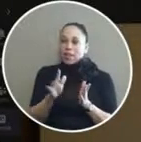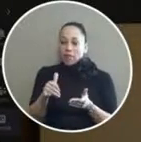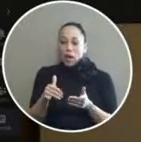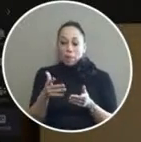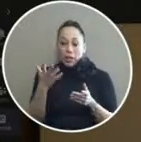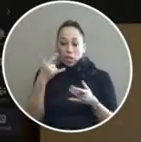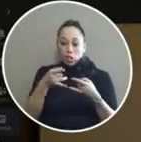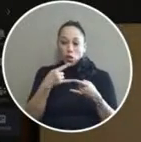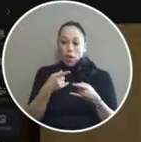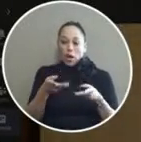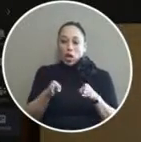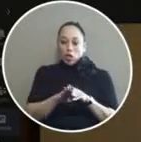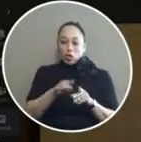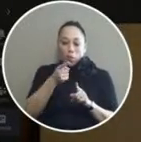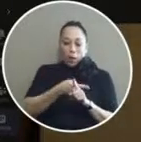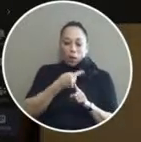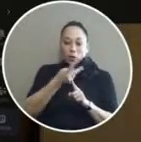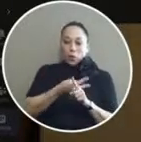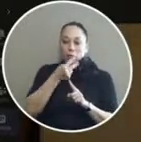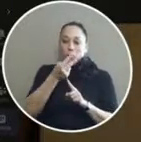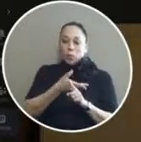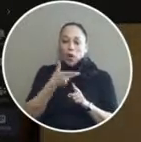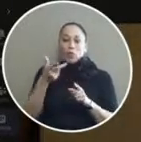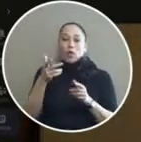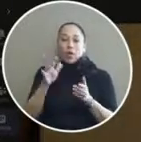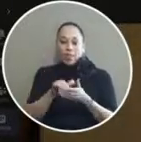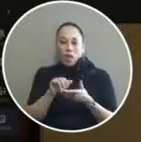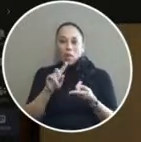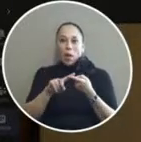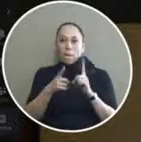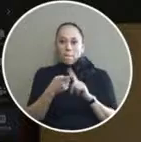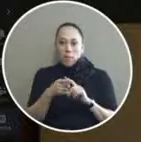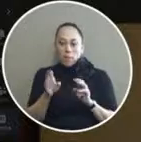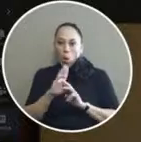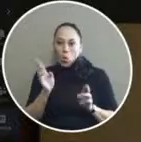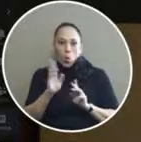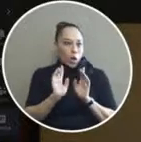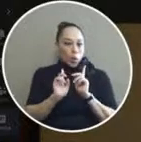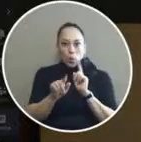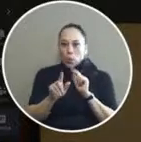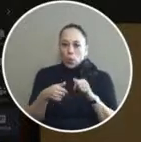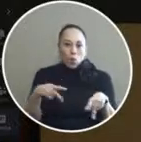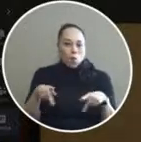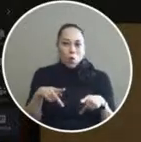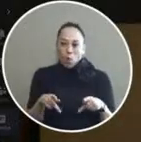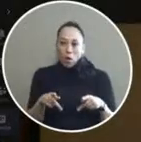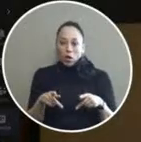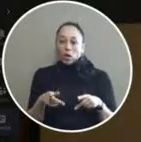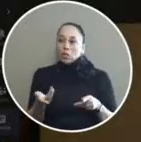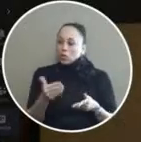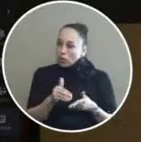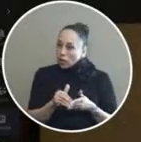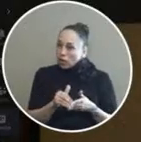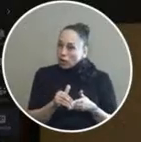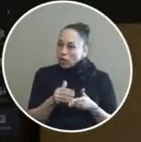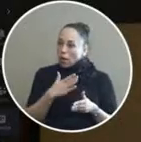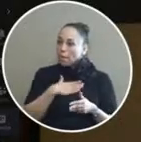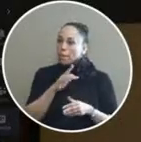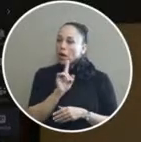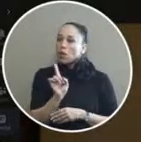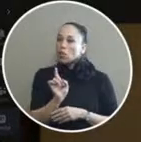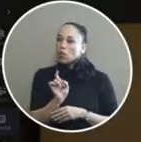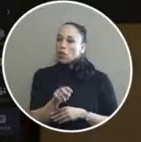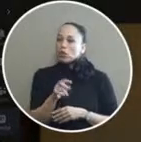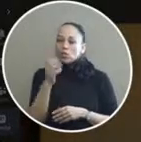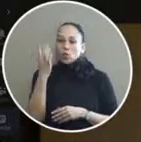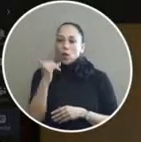months with folks that are ready to go and party. And so I question